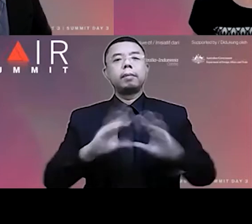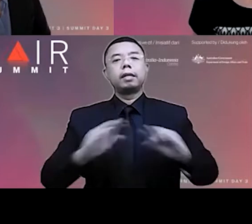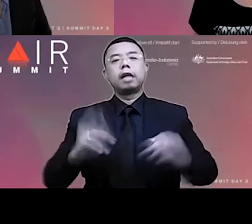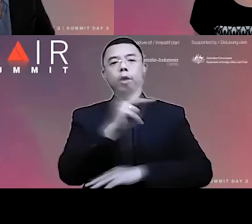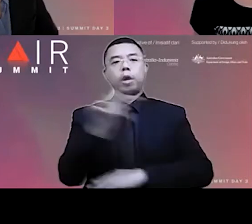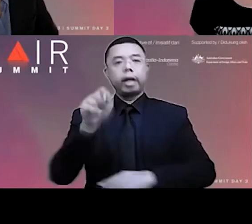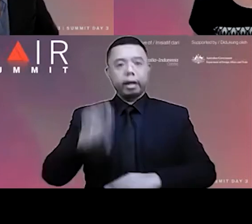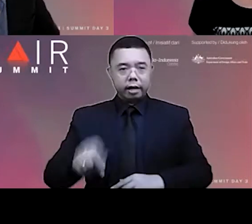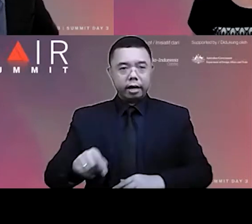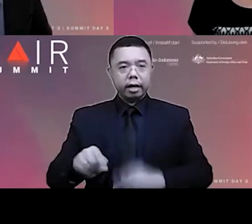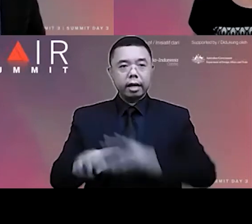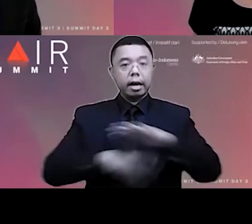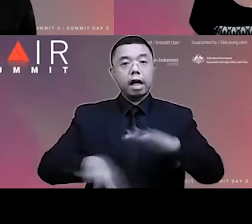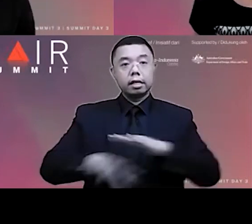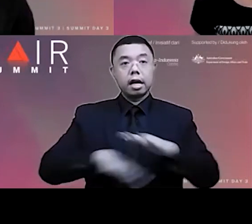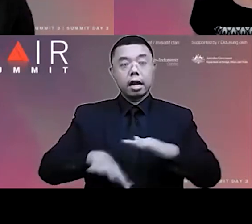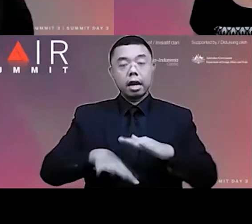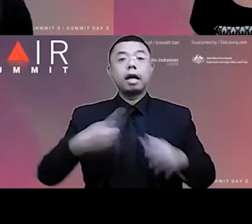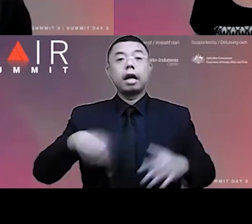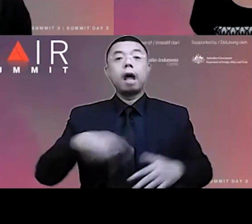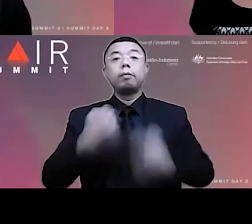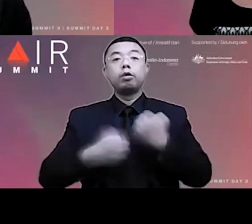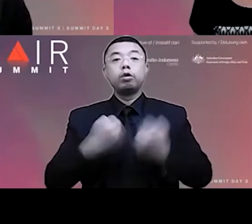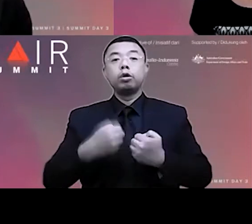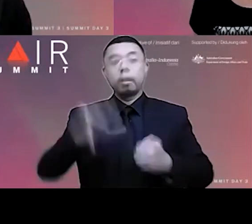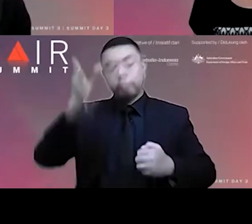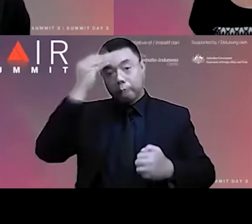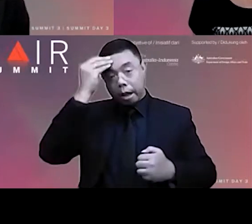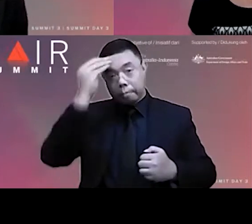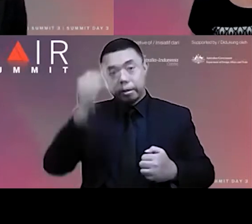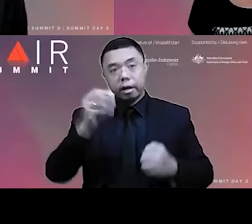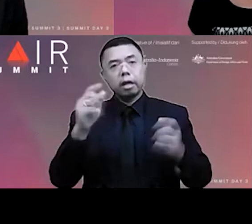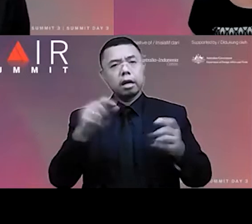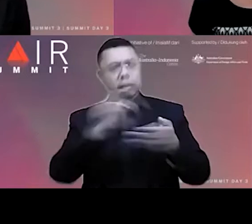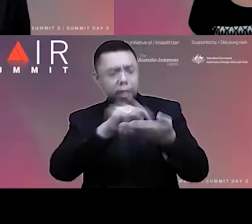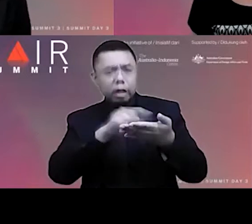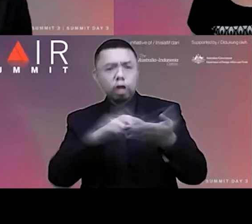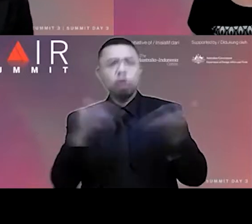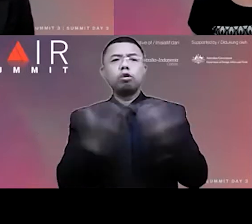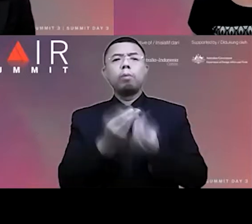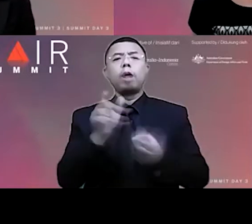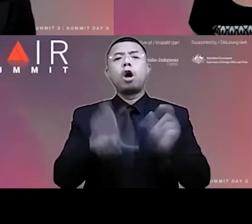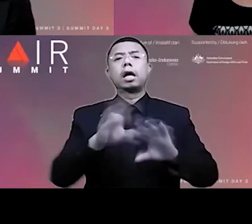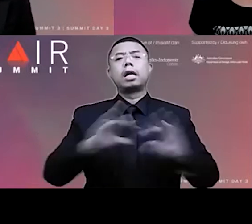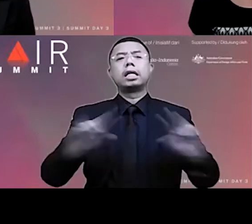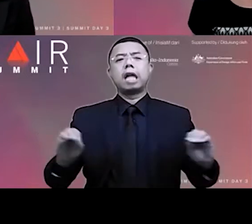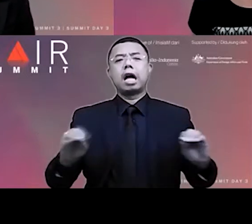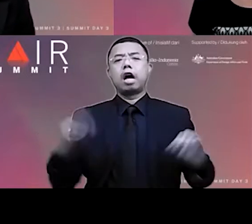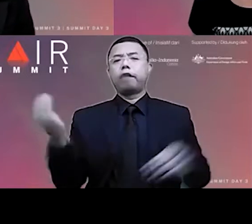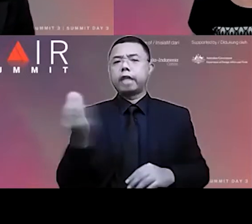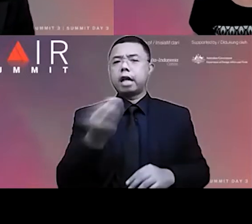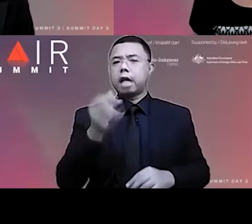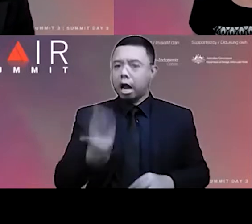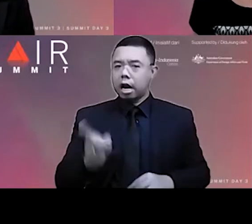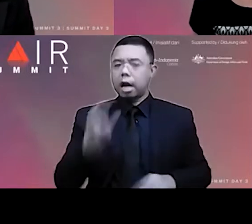understand and estimate the amount of tourism workers that are affected in this pandemic. And we want to do so by